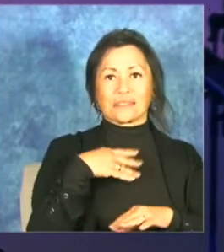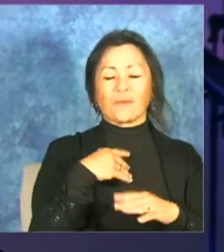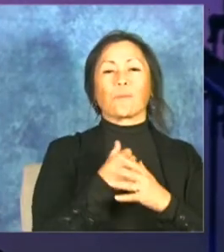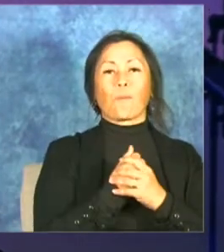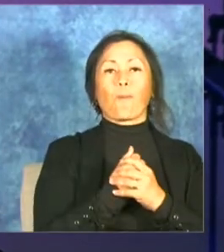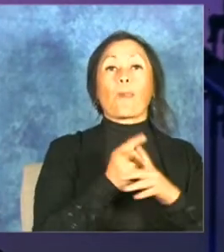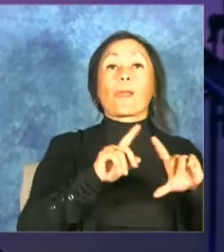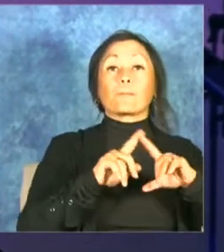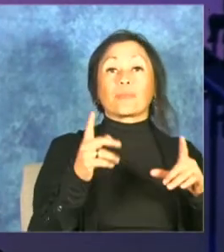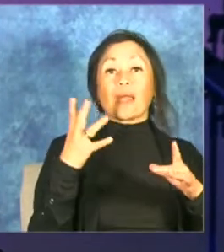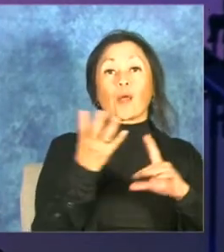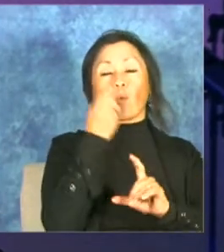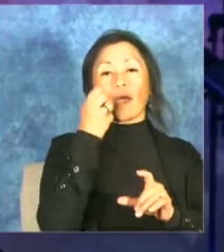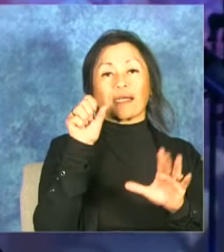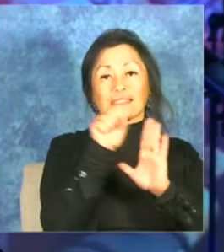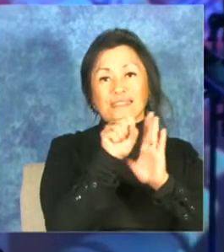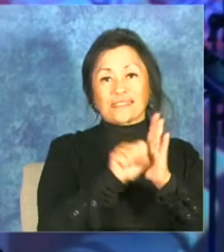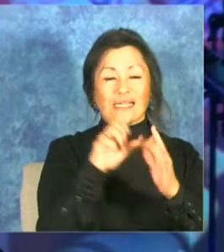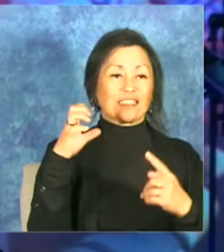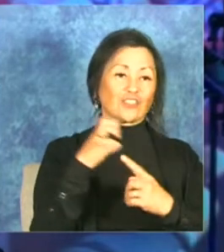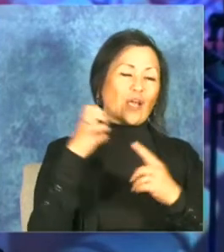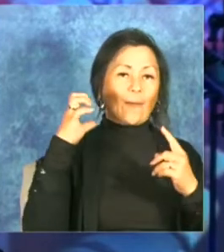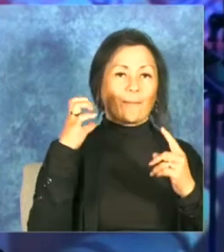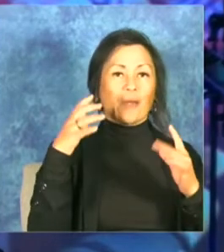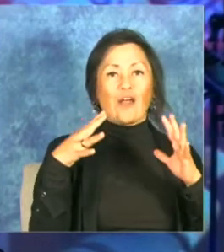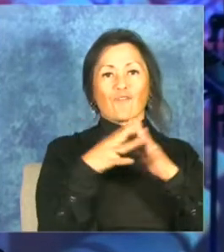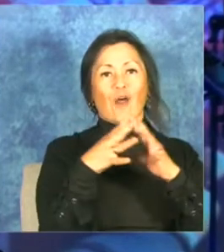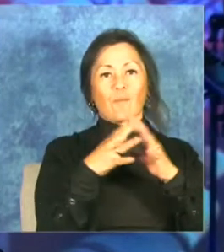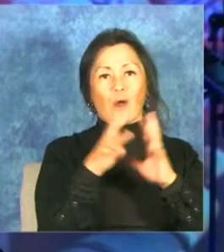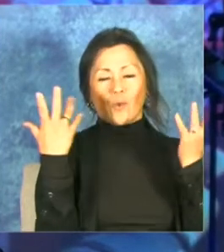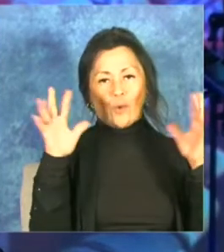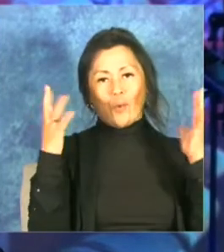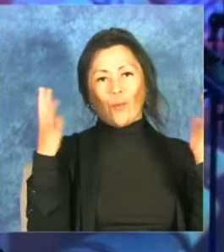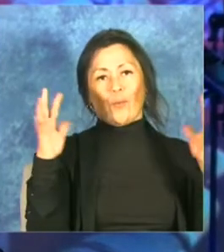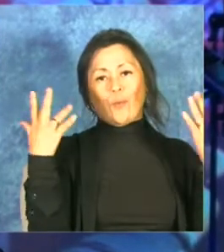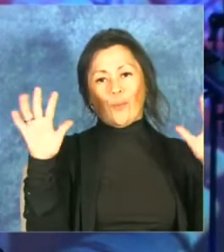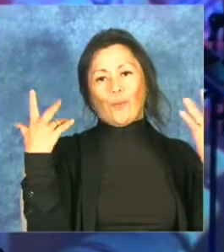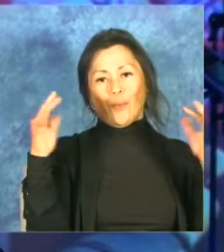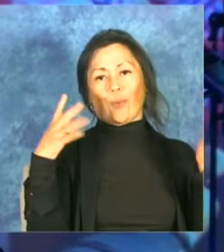late. But they won the state championship football for the first time.